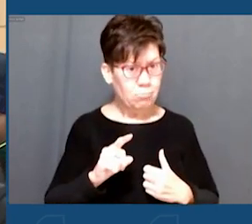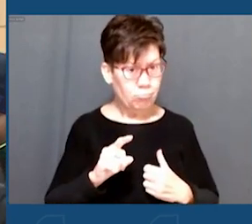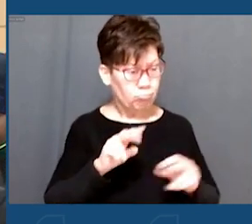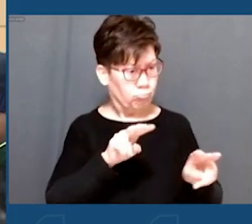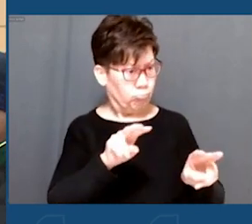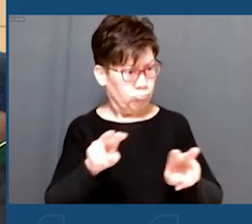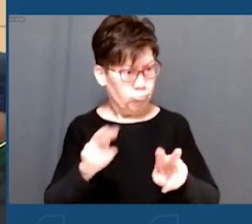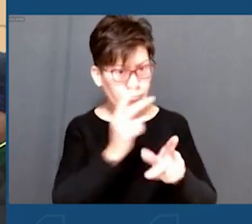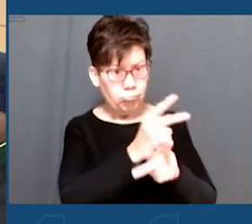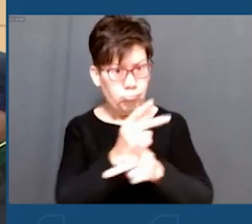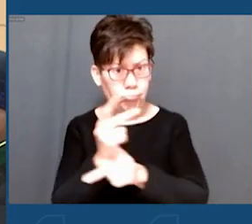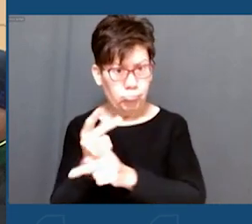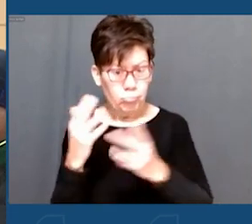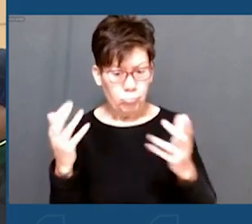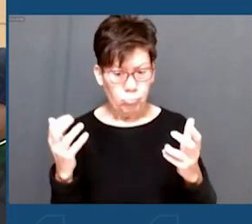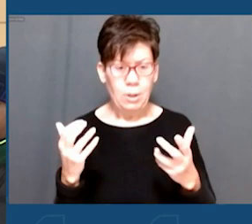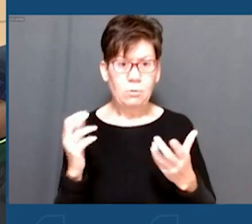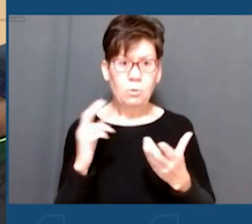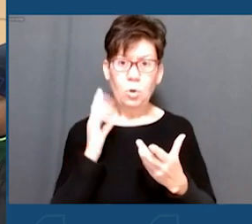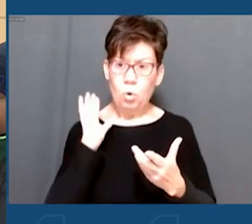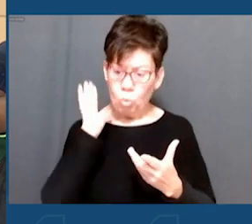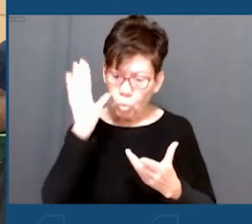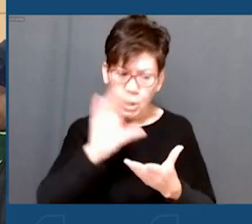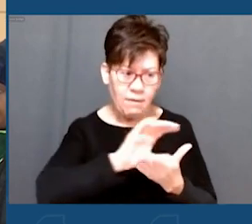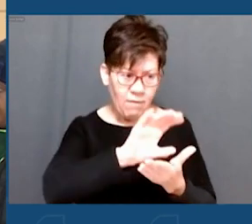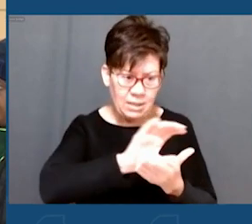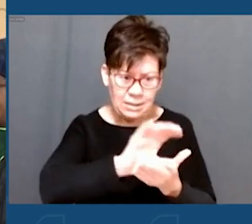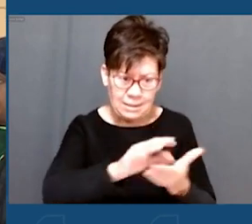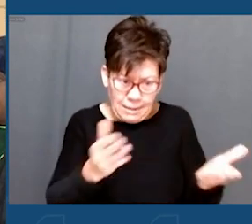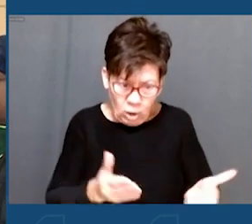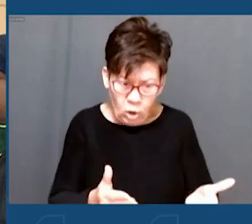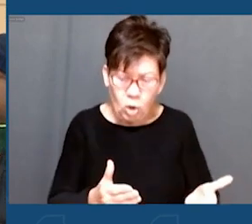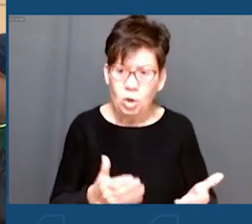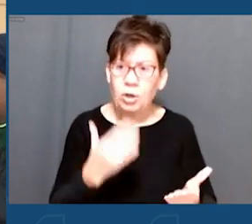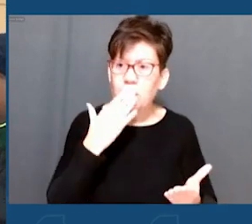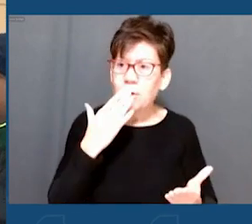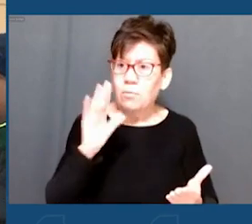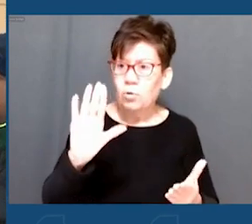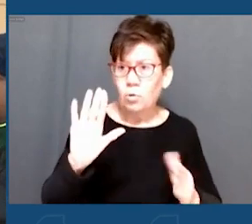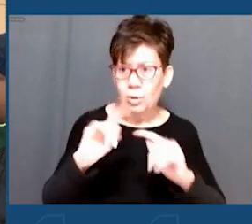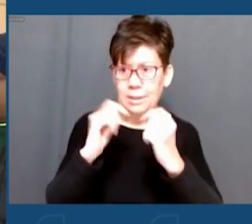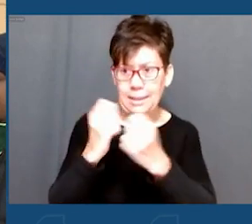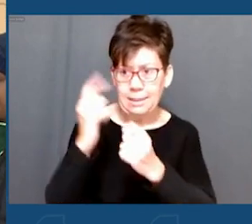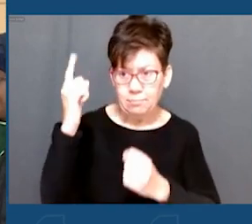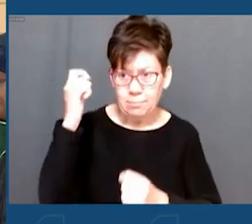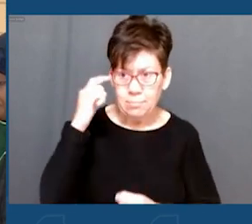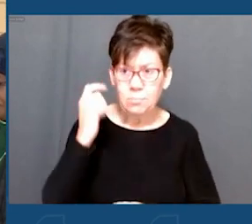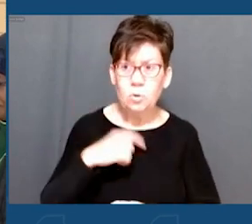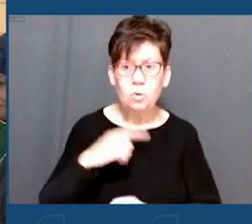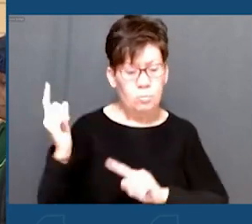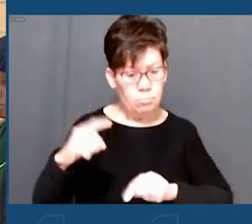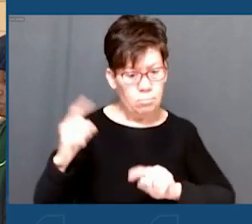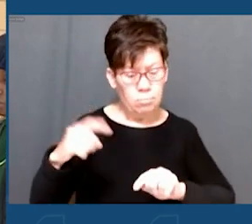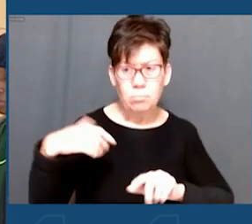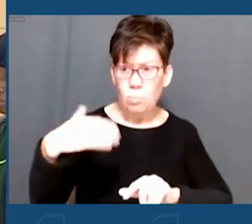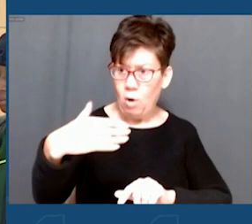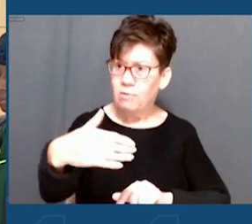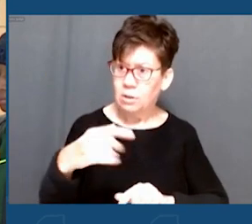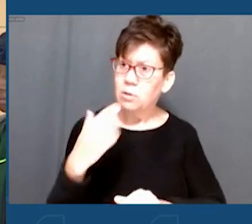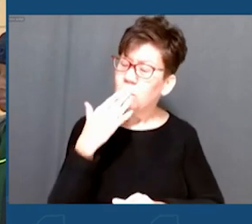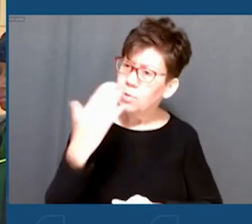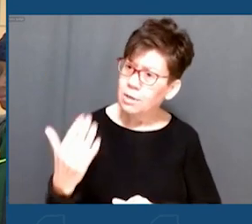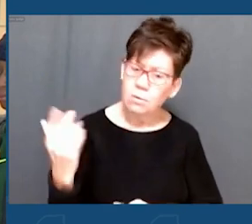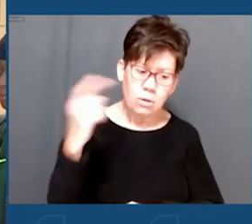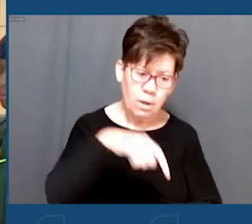the investments that we need. So we're grateful for that, and we're grateful for your team. And she's been here a lot, so we really appreciate you coming to the Rockaways and coming to our district. We're